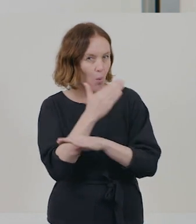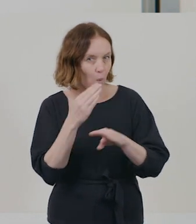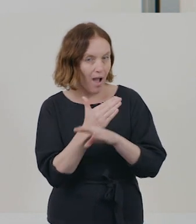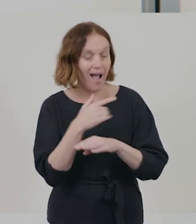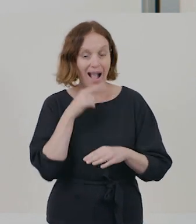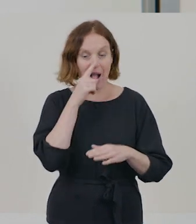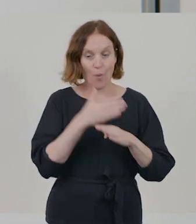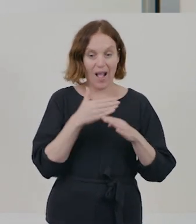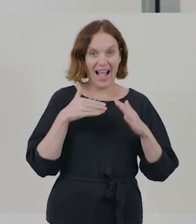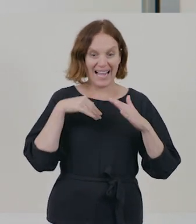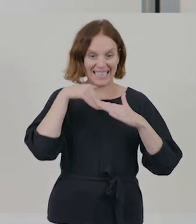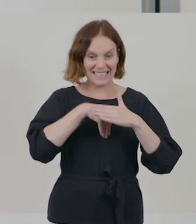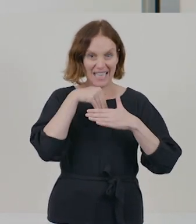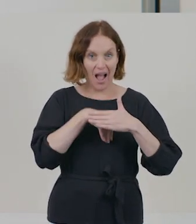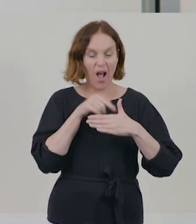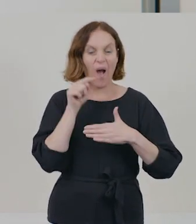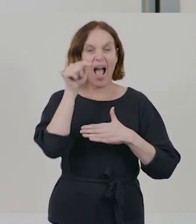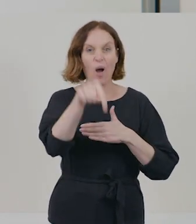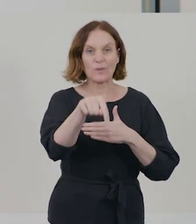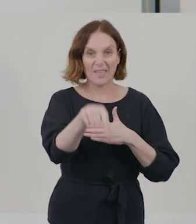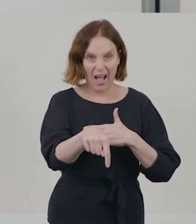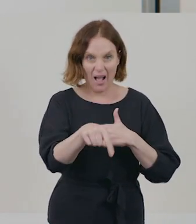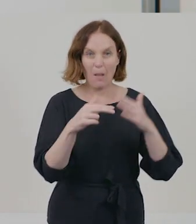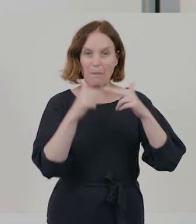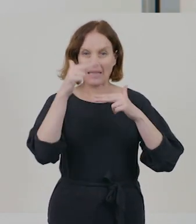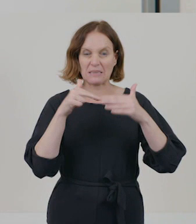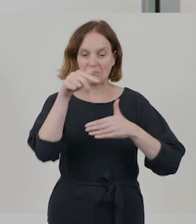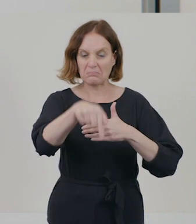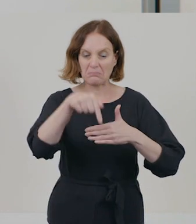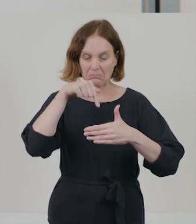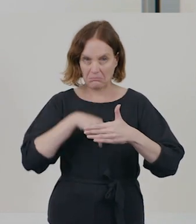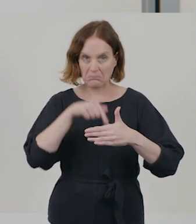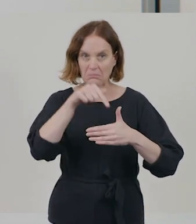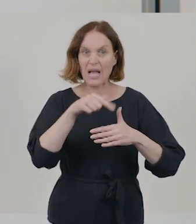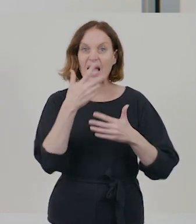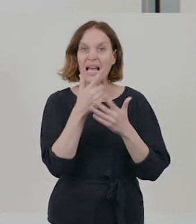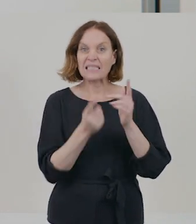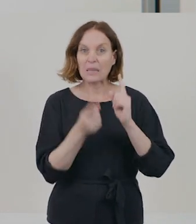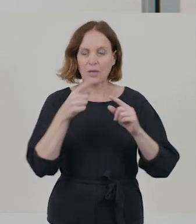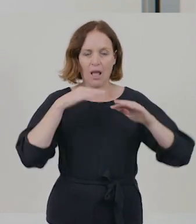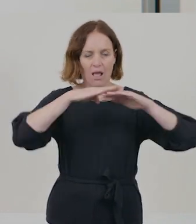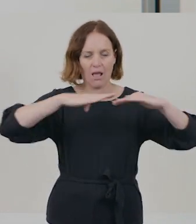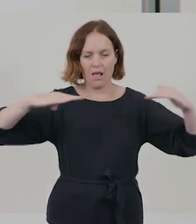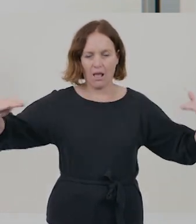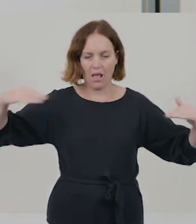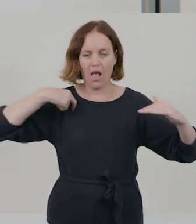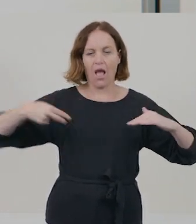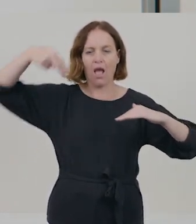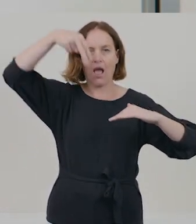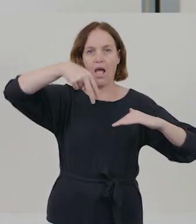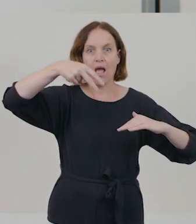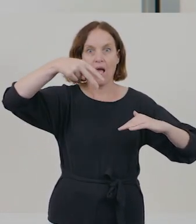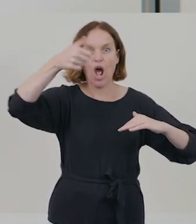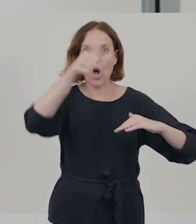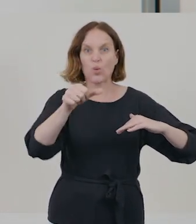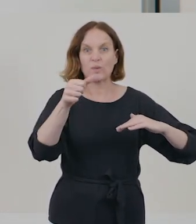work inside and the outside of buildings. I sometimes work on platforms hanging from long ropes, and I use this